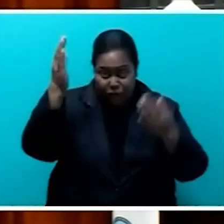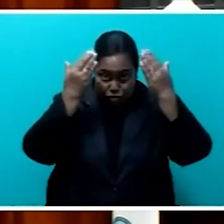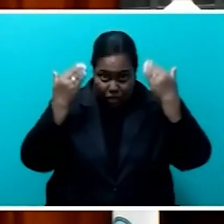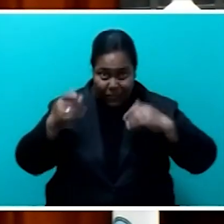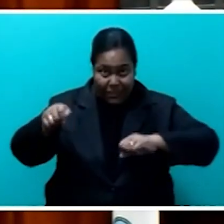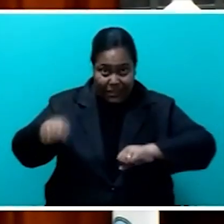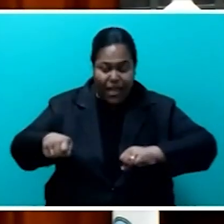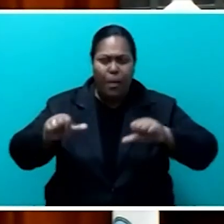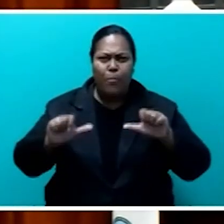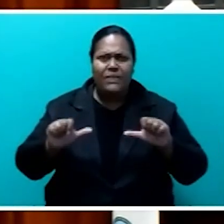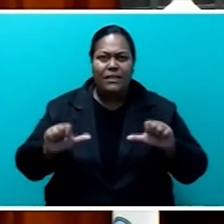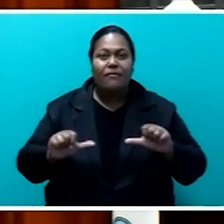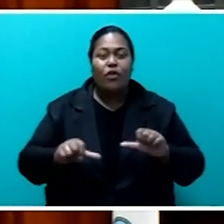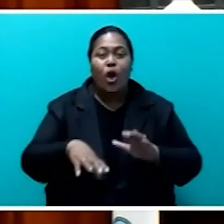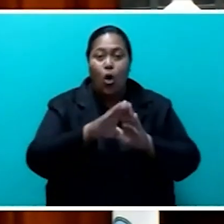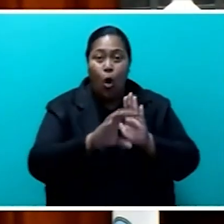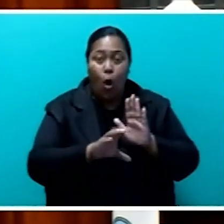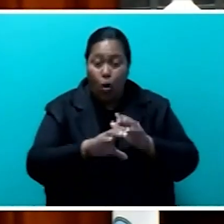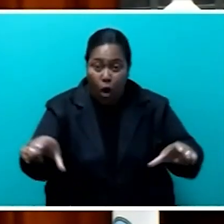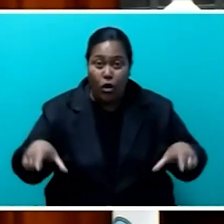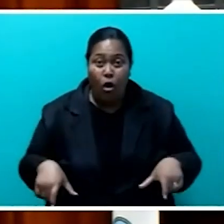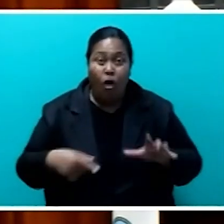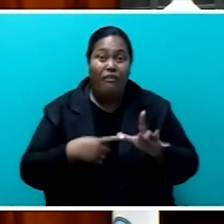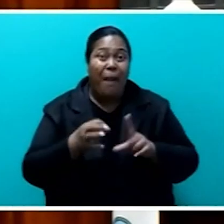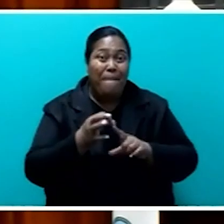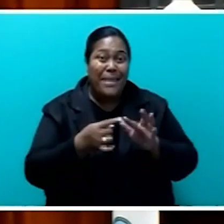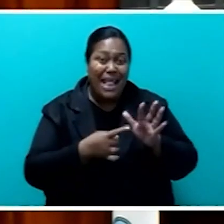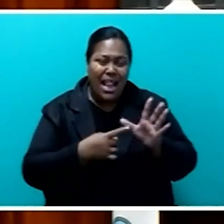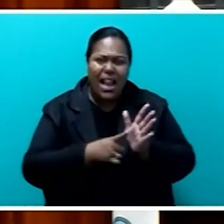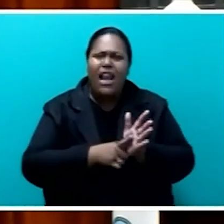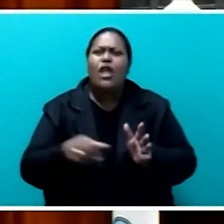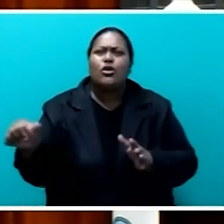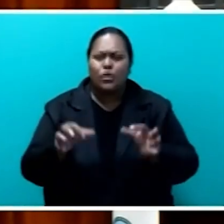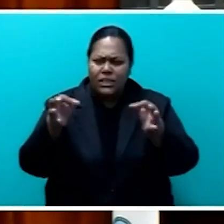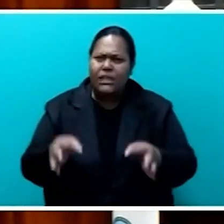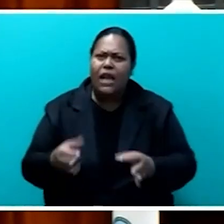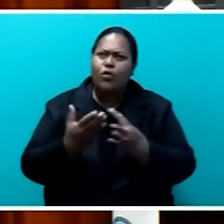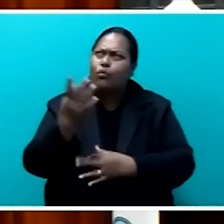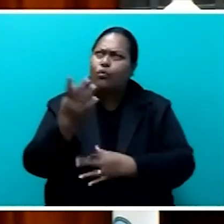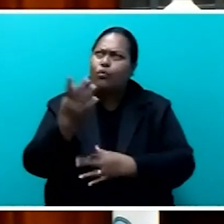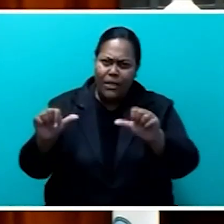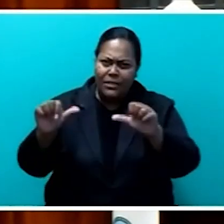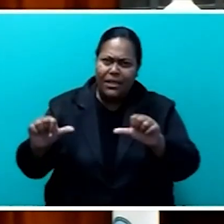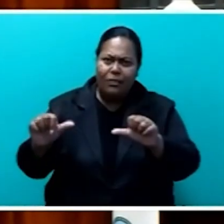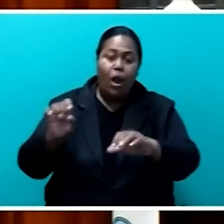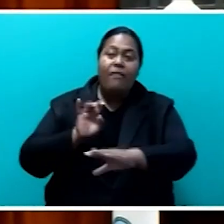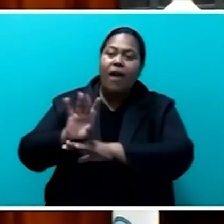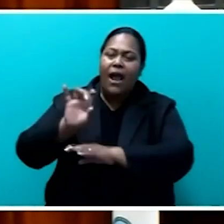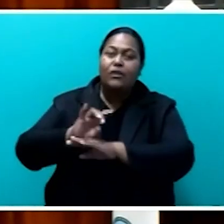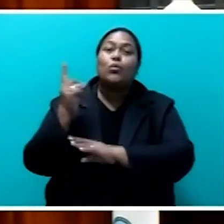President of the Court of Appeal shall be determined by the President on the advice of the Prime